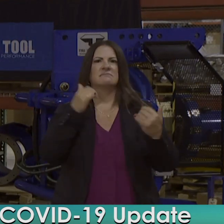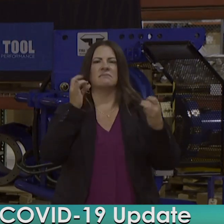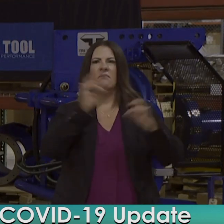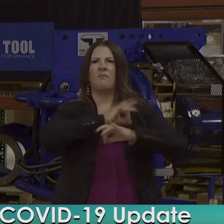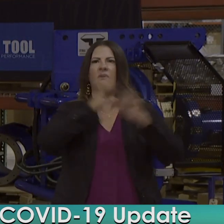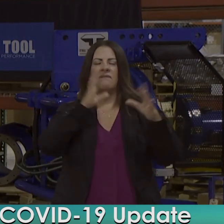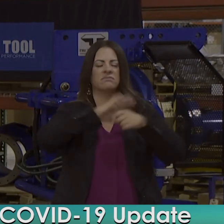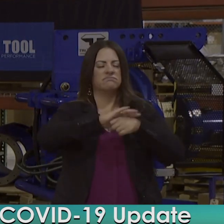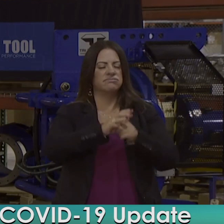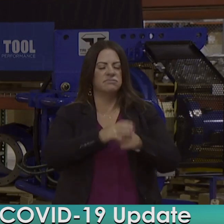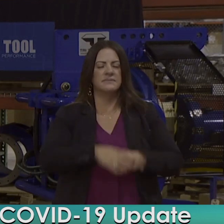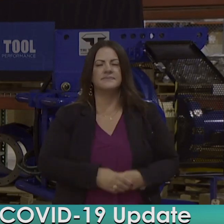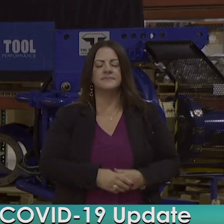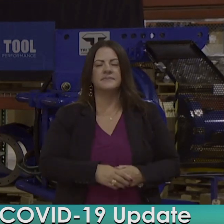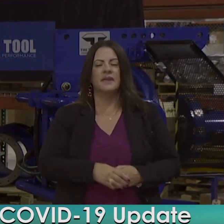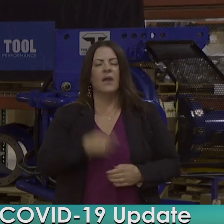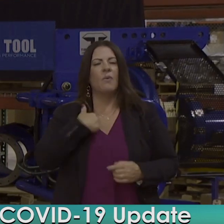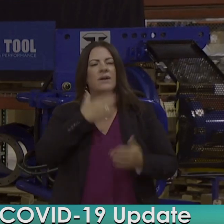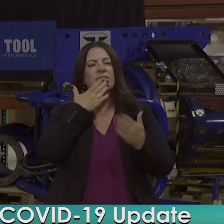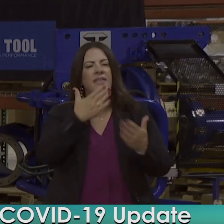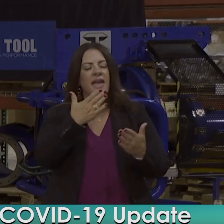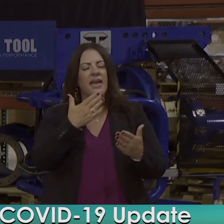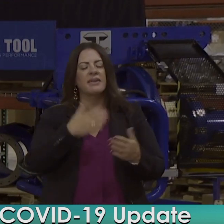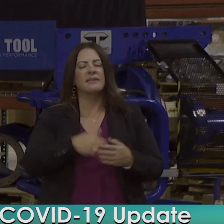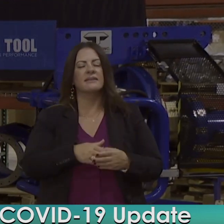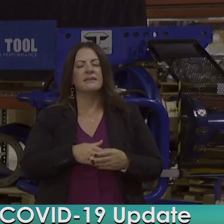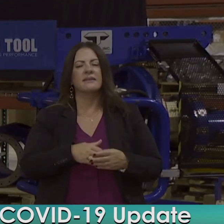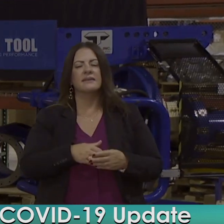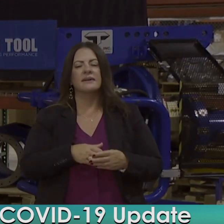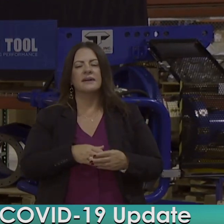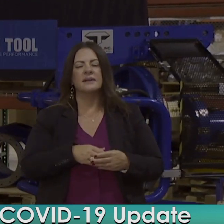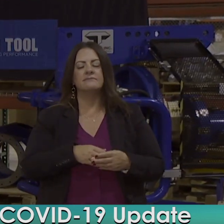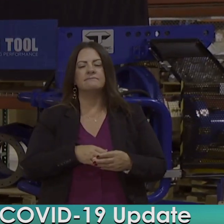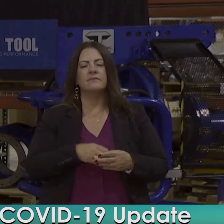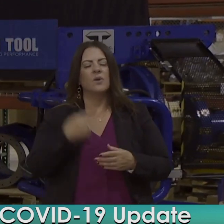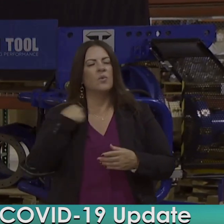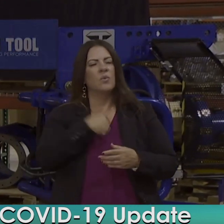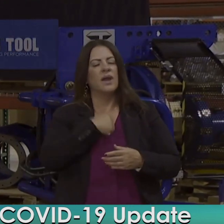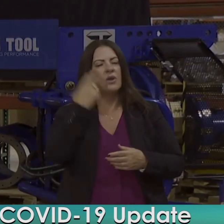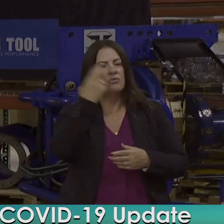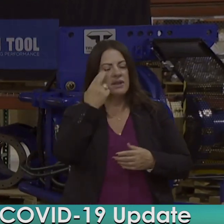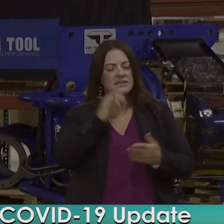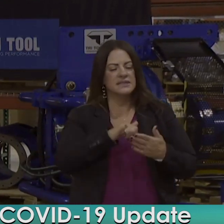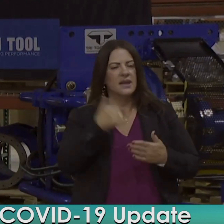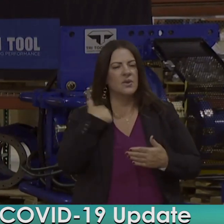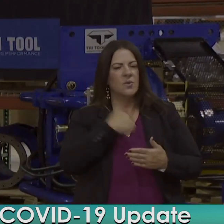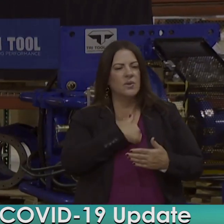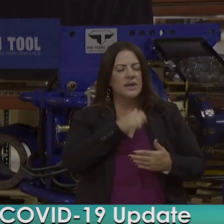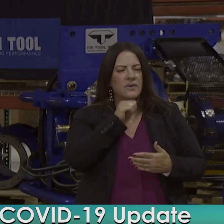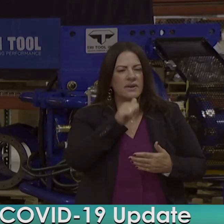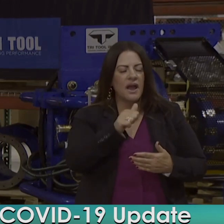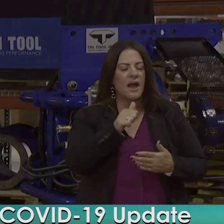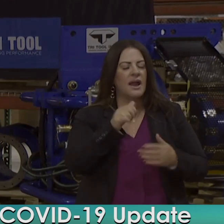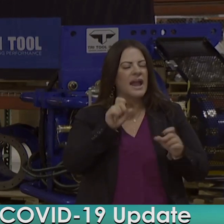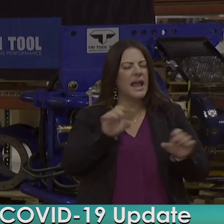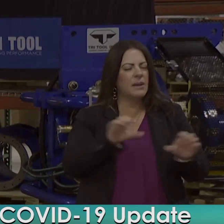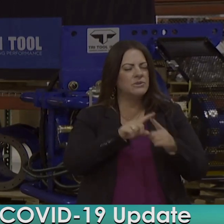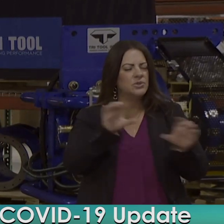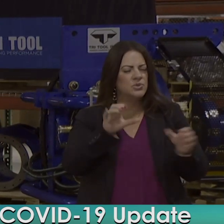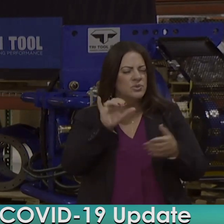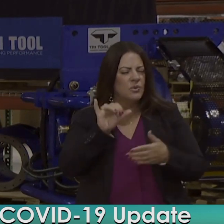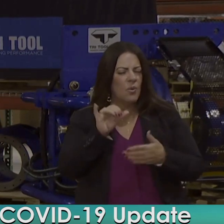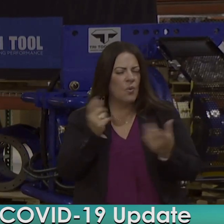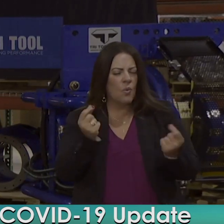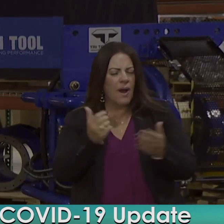the agencies that he mentioned at the beginning, because several months ago we got together and realized that if we didn't do something, the pandemic would get worse. So we sat down with the governor's